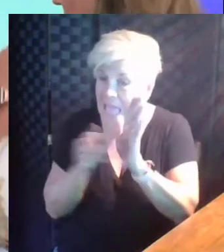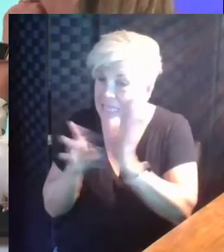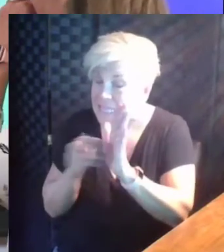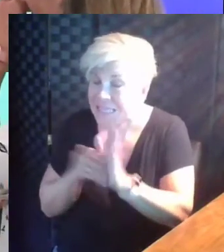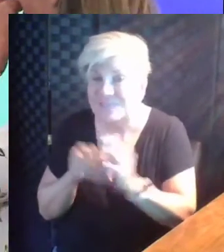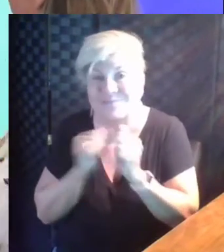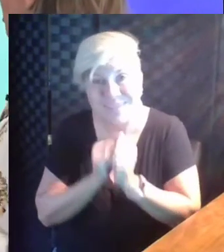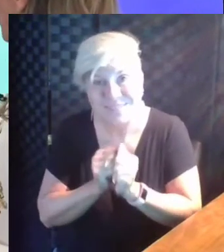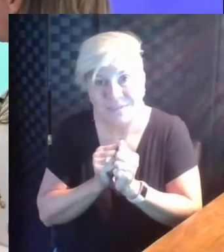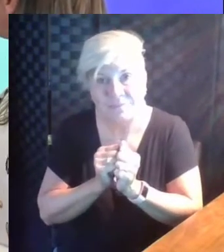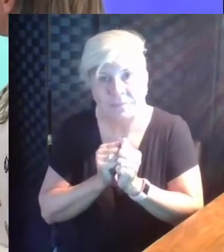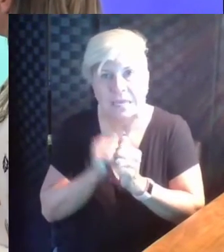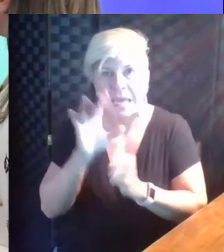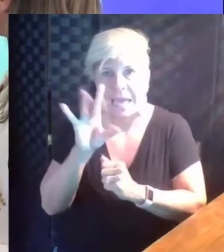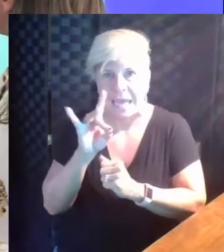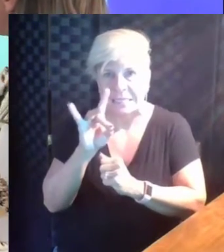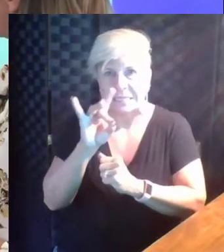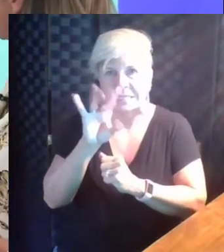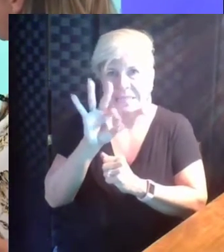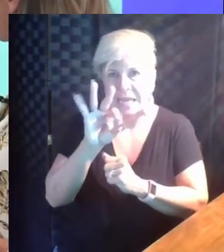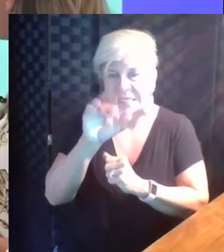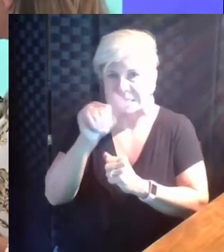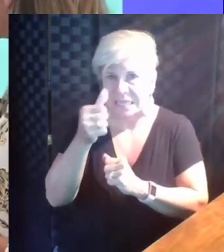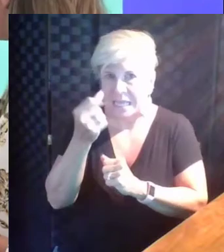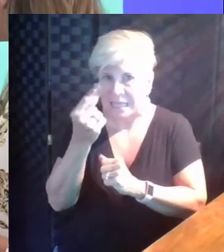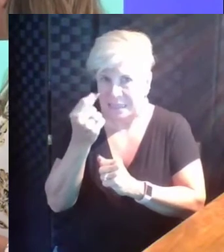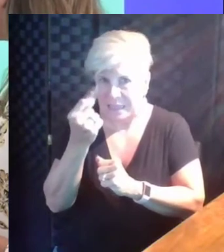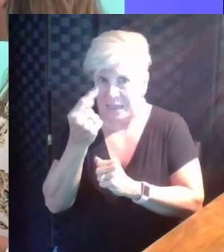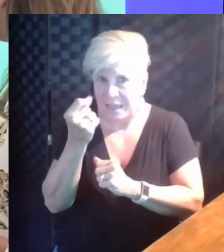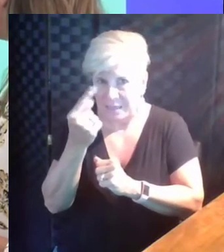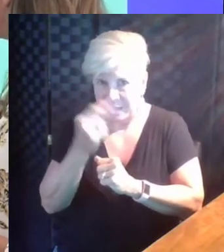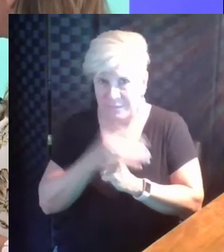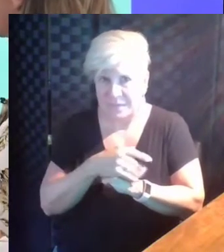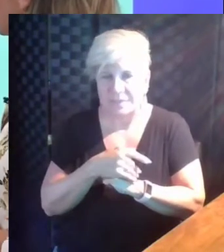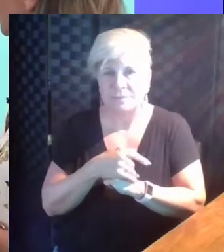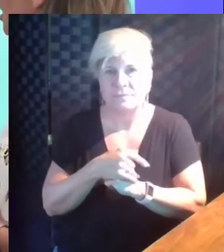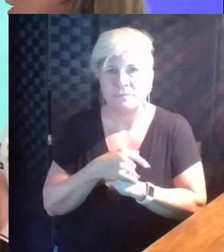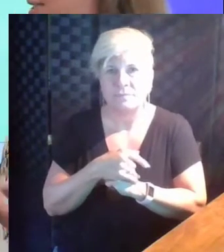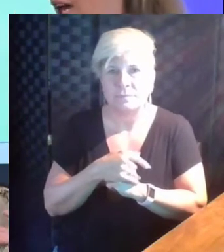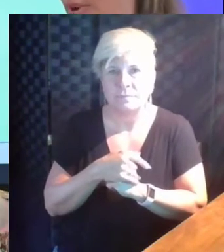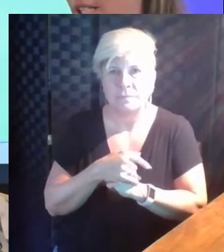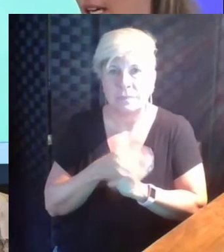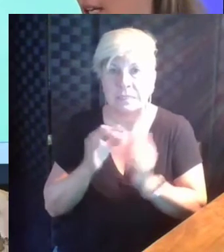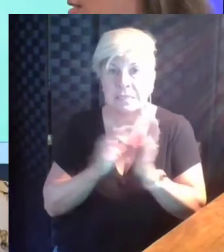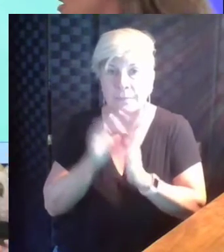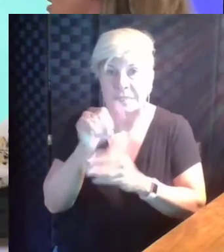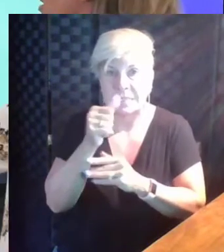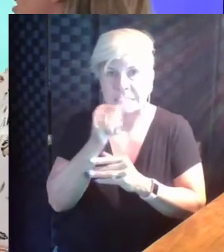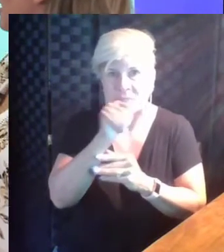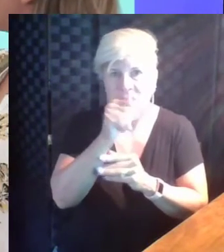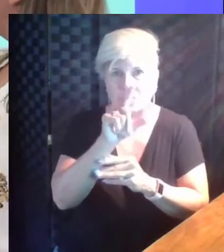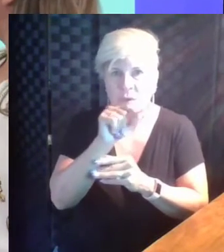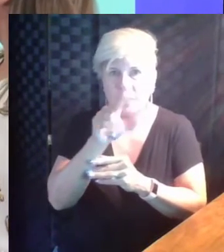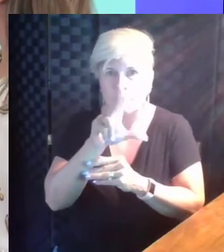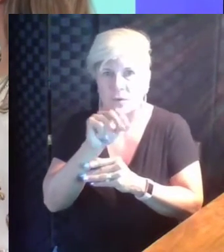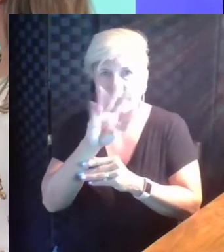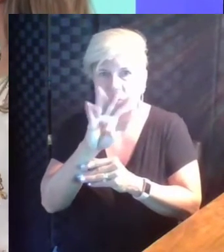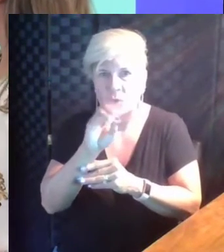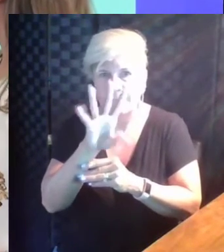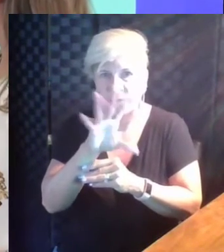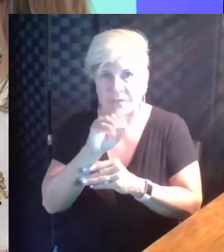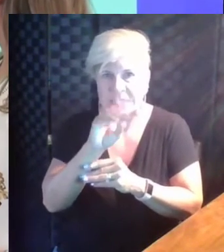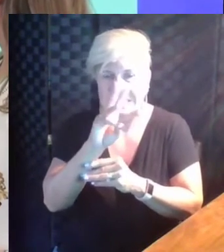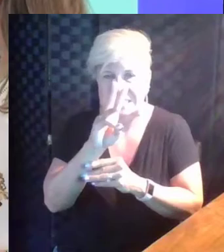those together. All right, so 8, 9, 10, 11. So I've got 11 here. Let's count by tens. 10, 20,